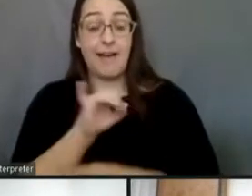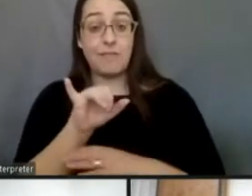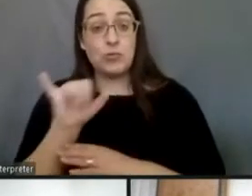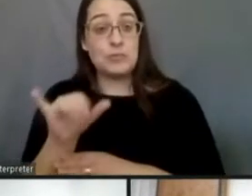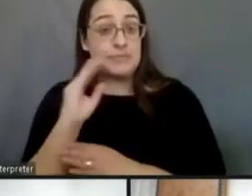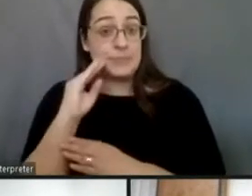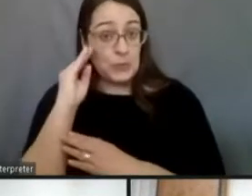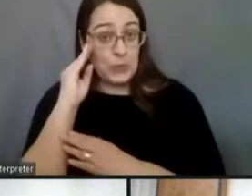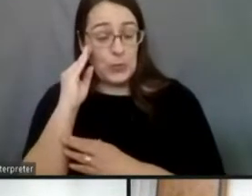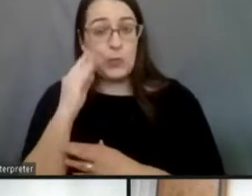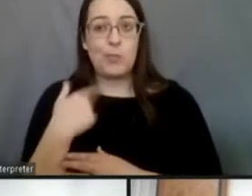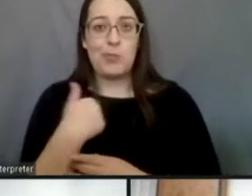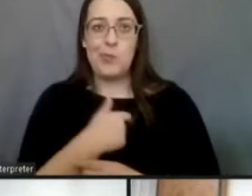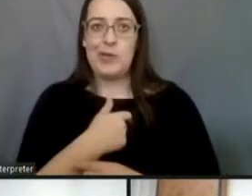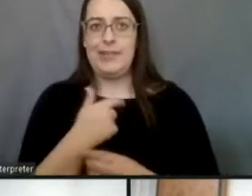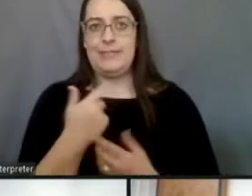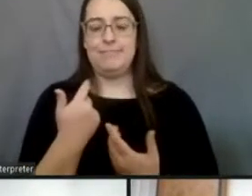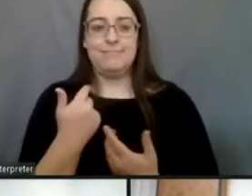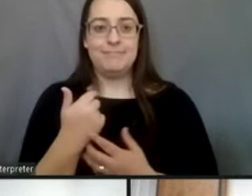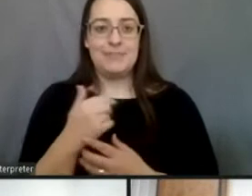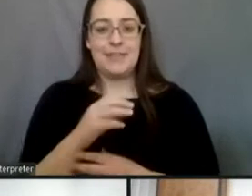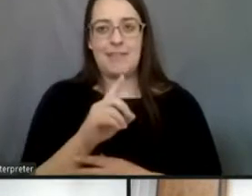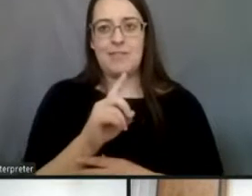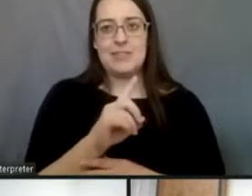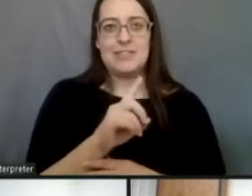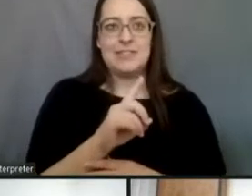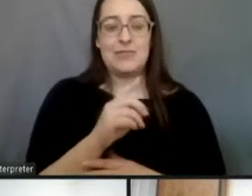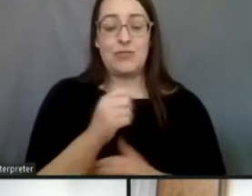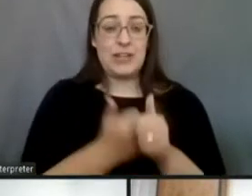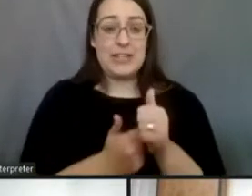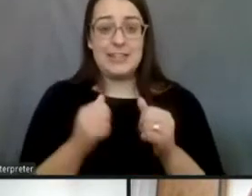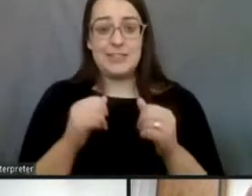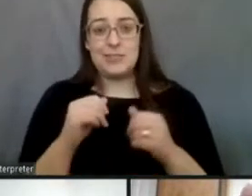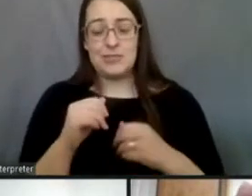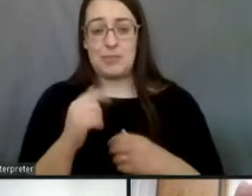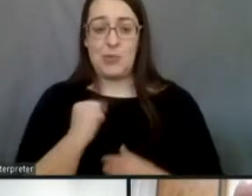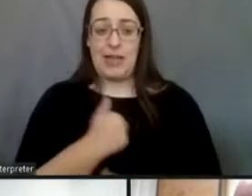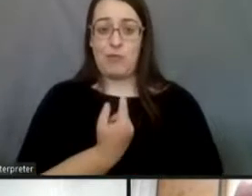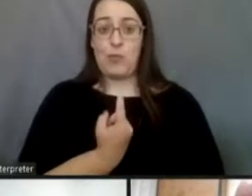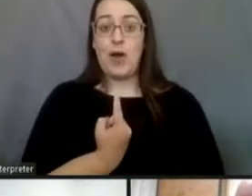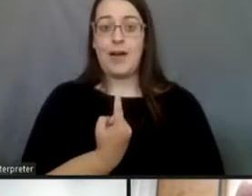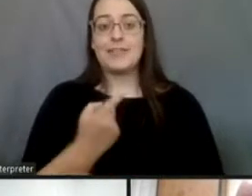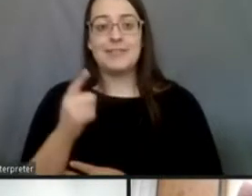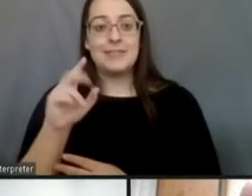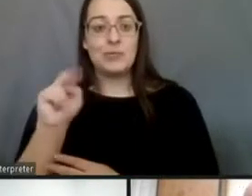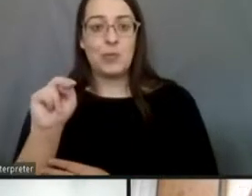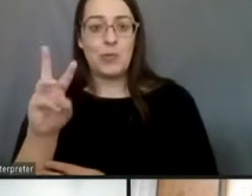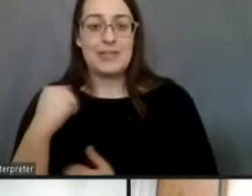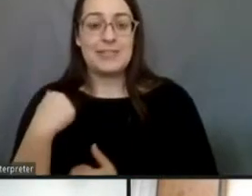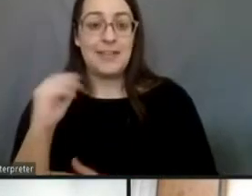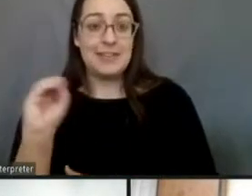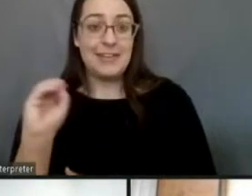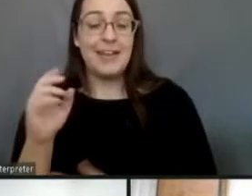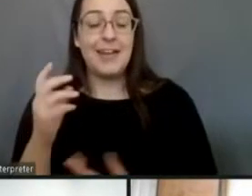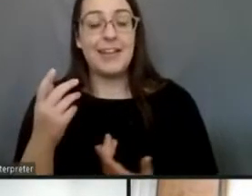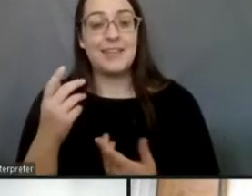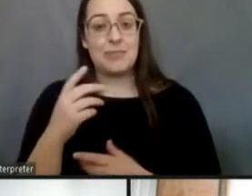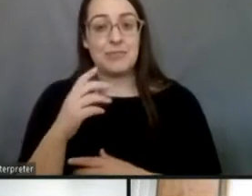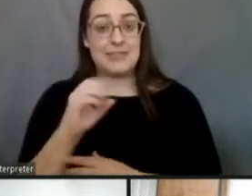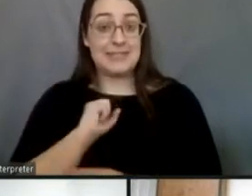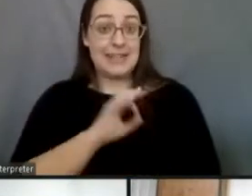Weiss mentioned, we're down at numbers of 0 and 1 for each hospital, when before we had close to 100 employees or